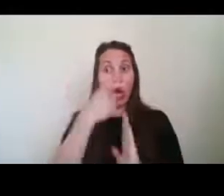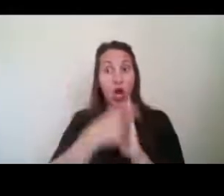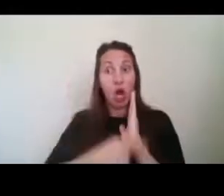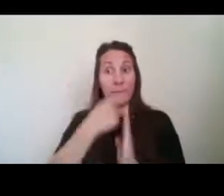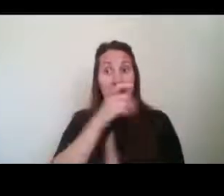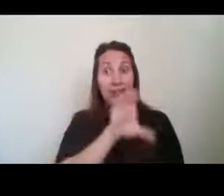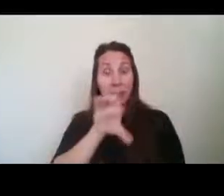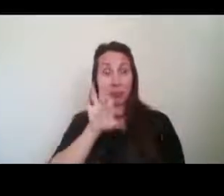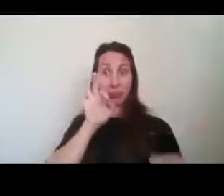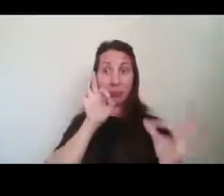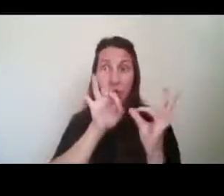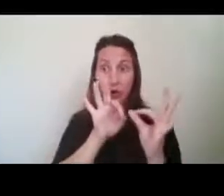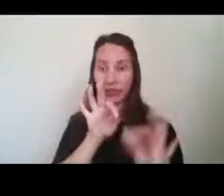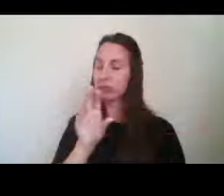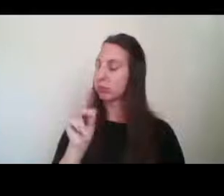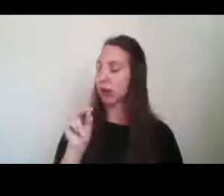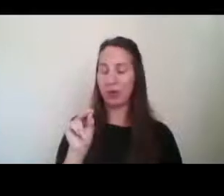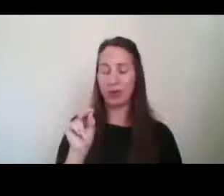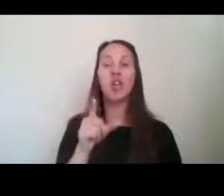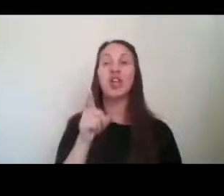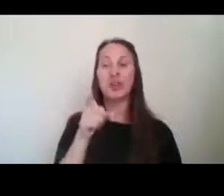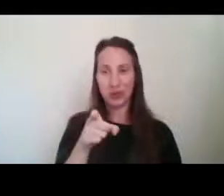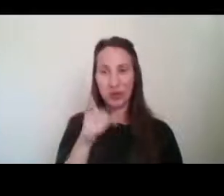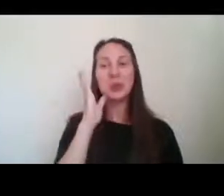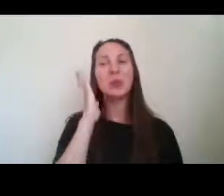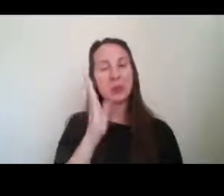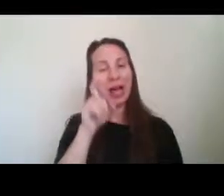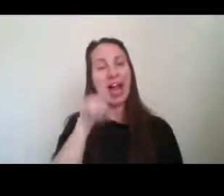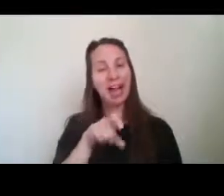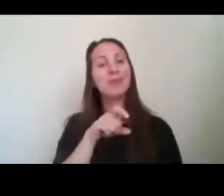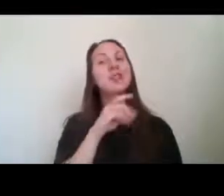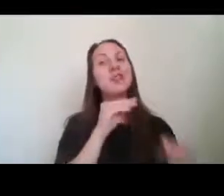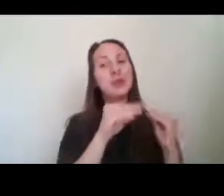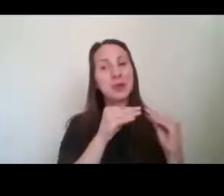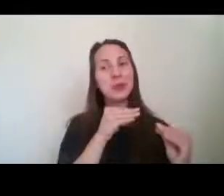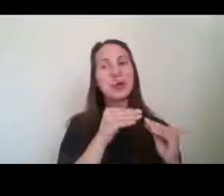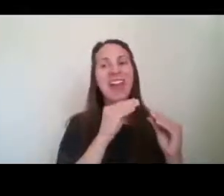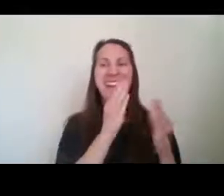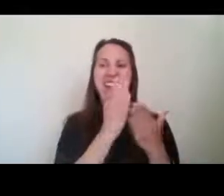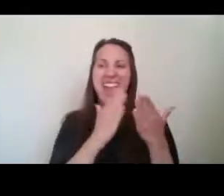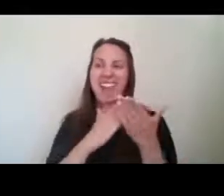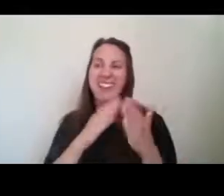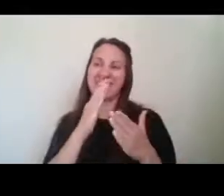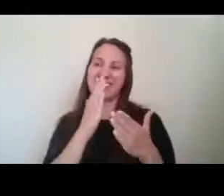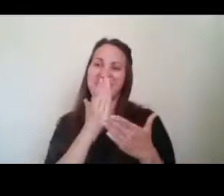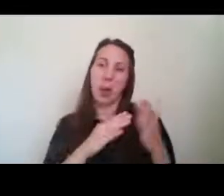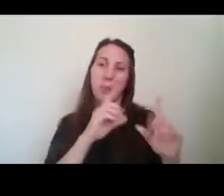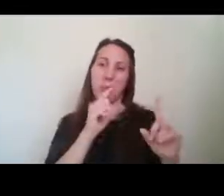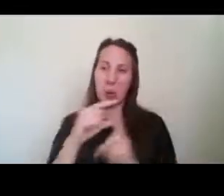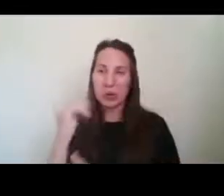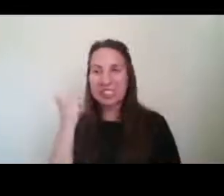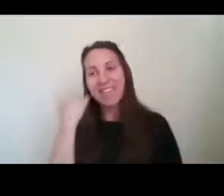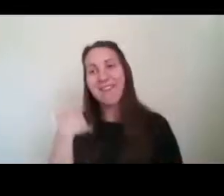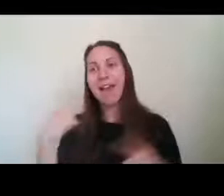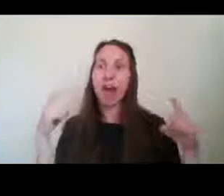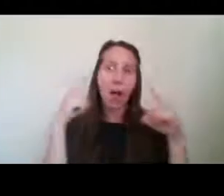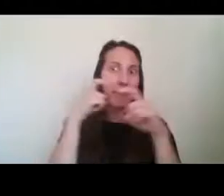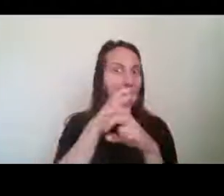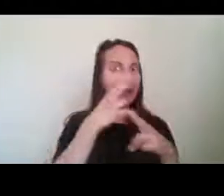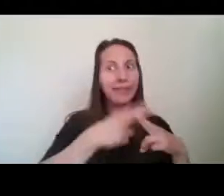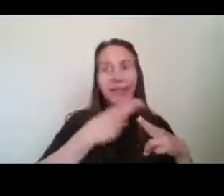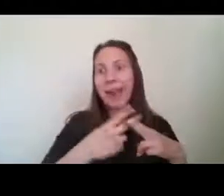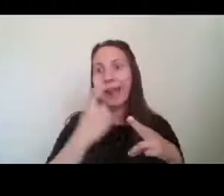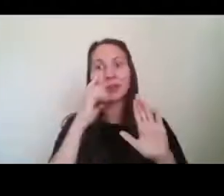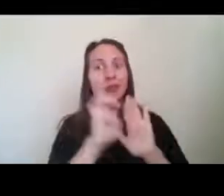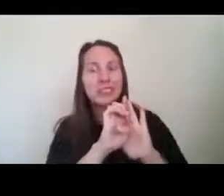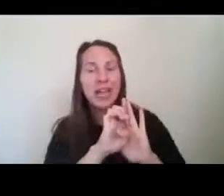perfect. You do have to go back and edit in some of the words. So if you have some complicated names or something that is a little bit